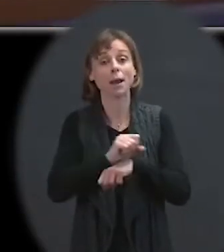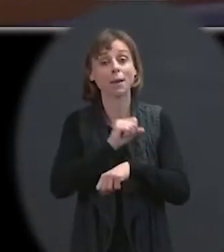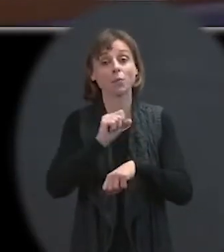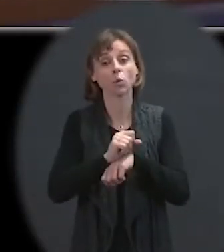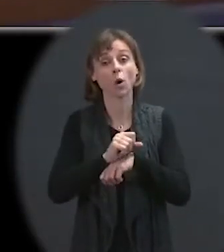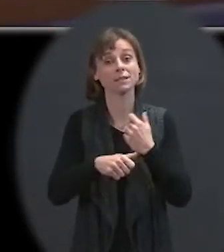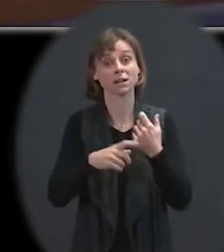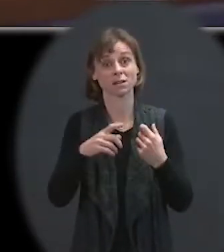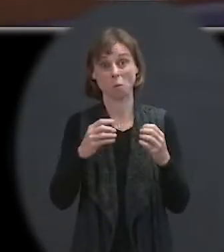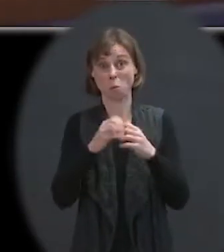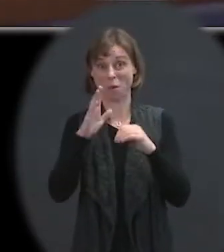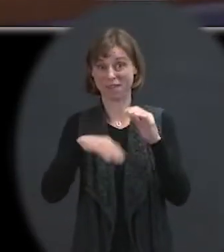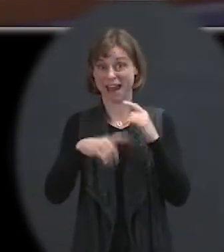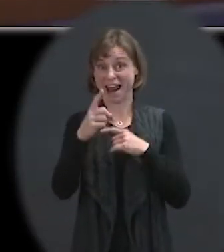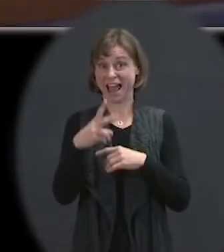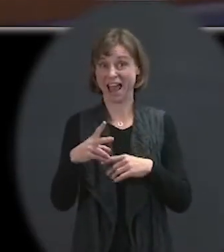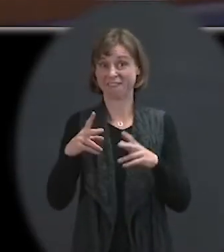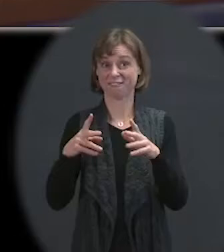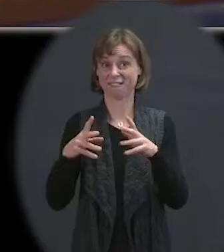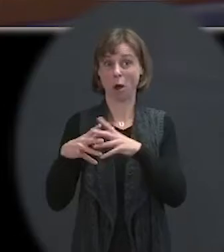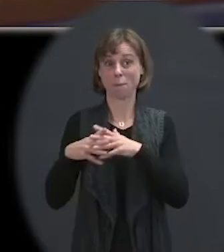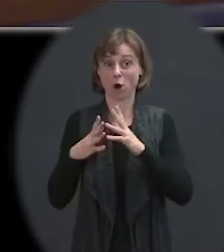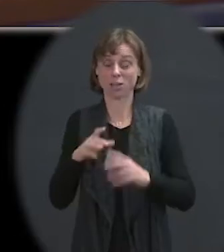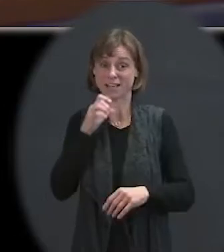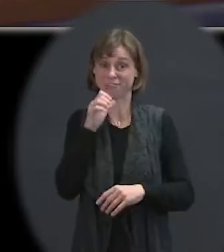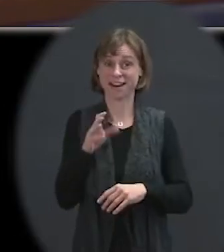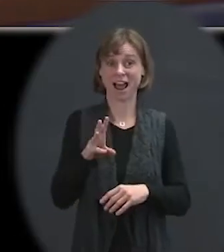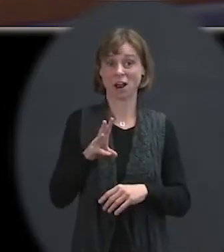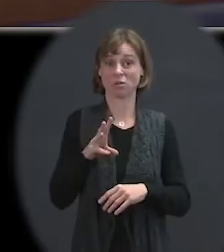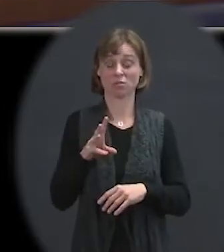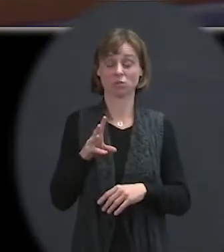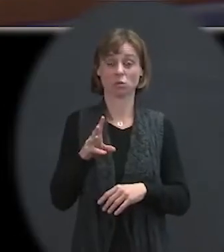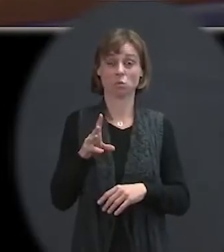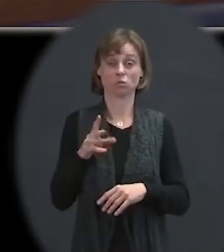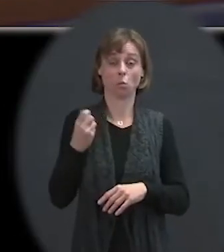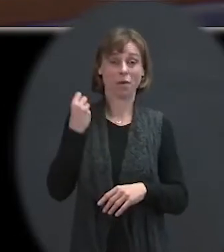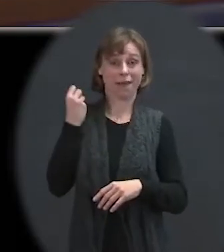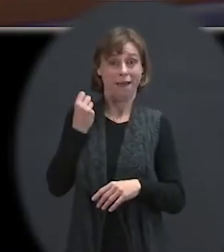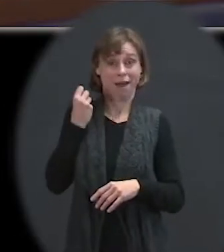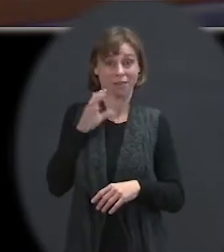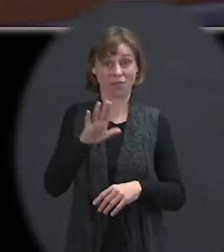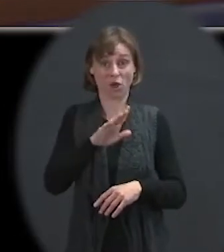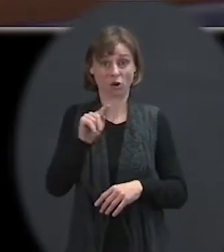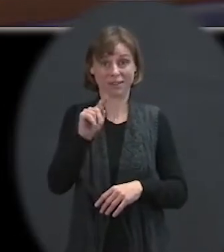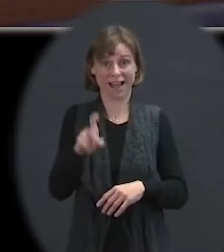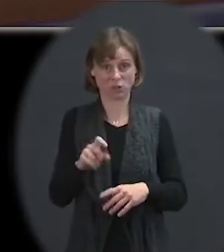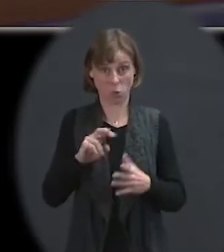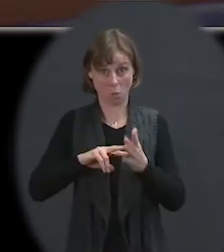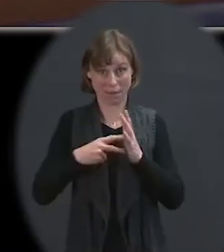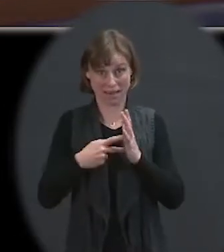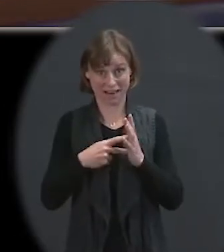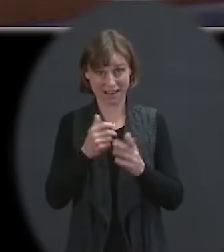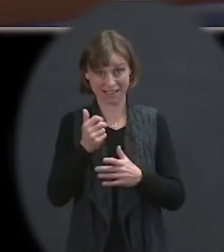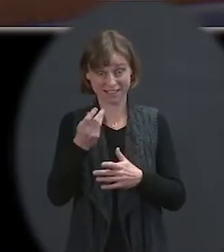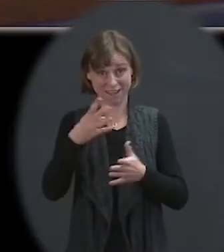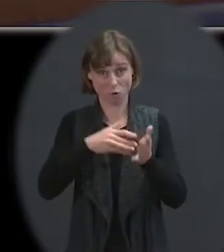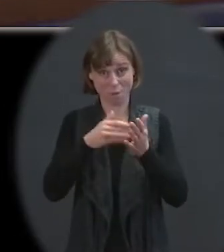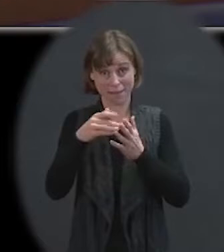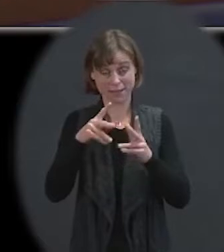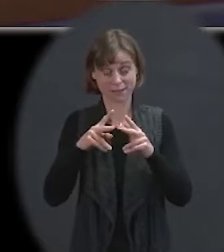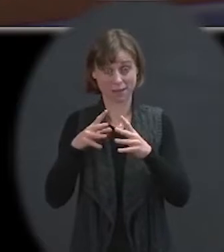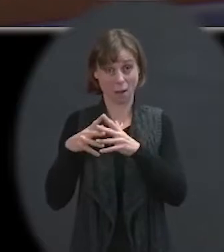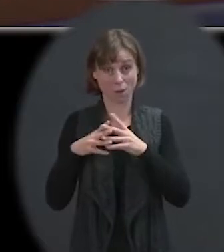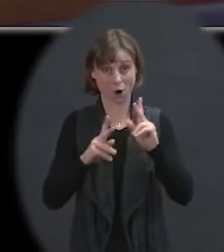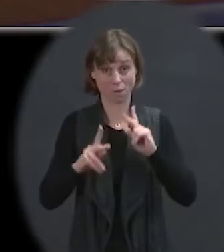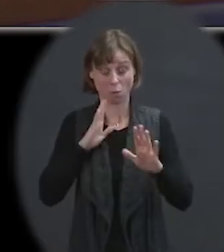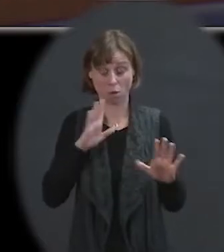withheld taxes on. So is the administration concerned that there may be millions of Americans who are going to face a surprise tax bill,